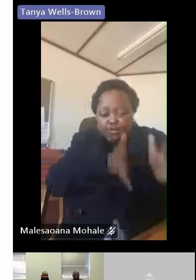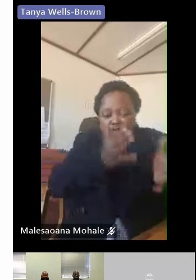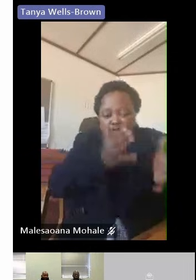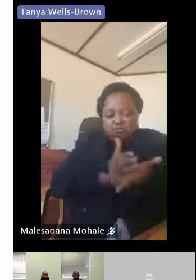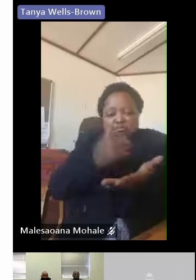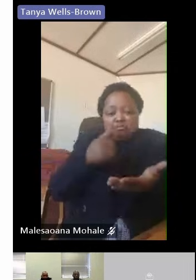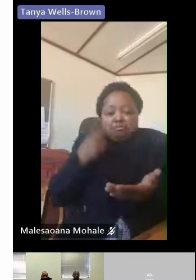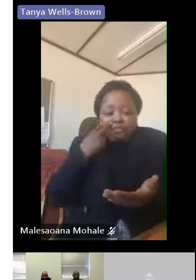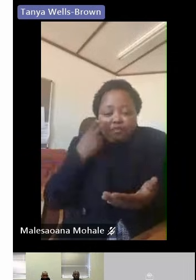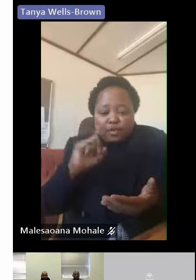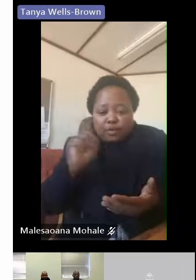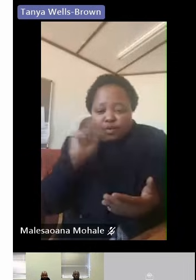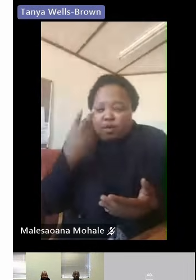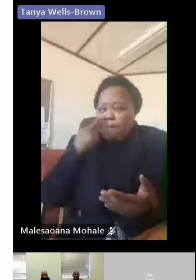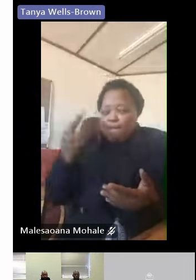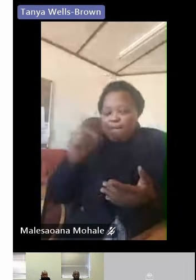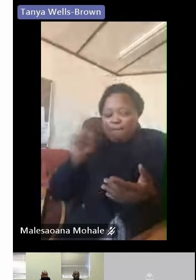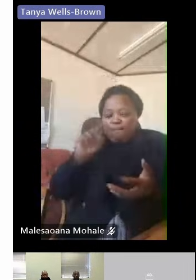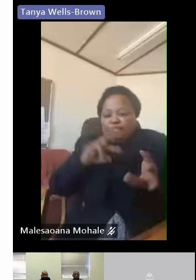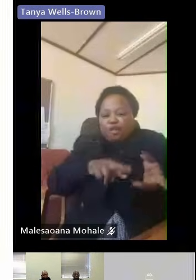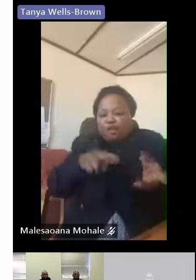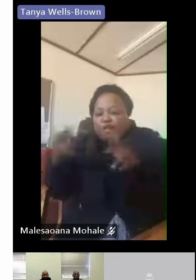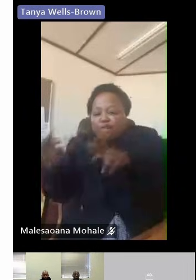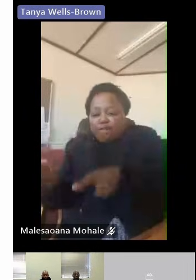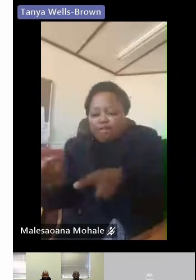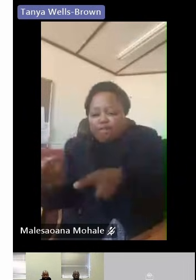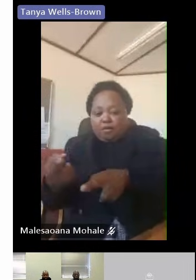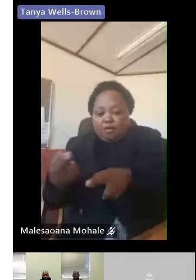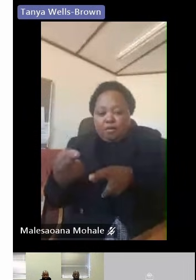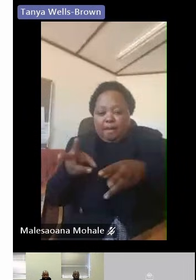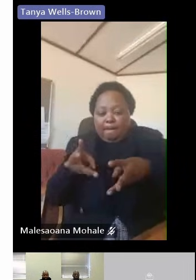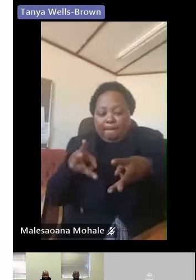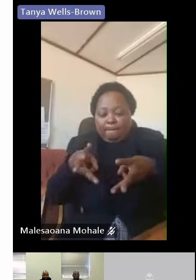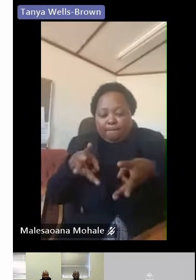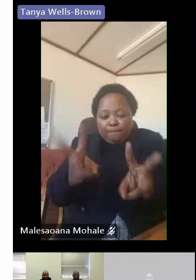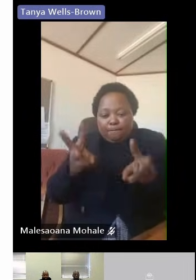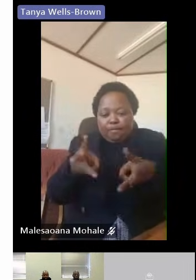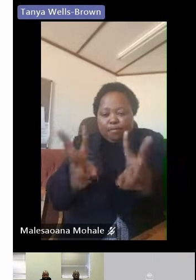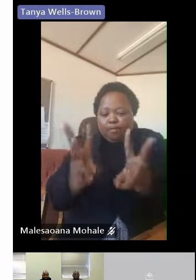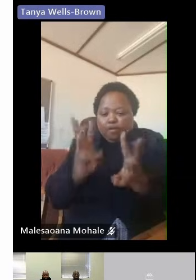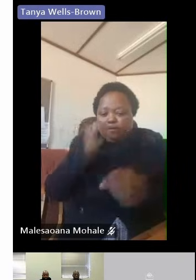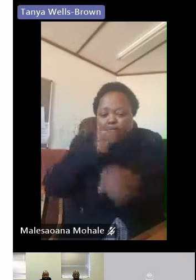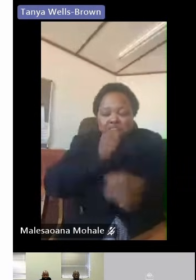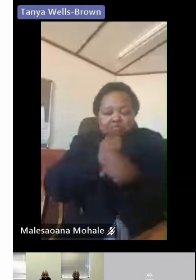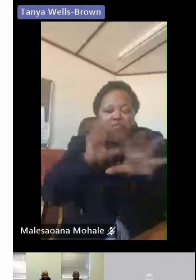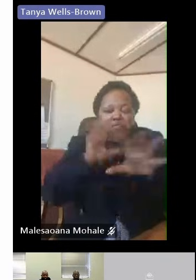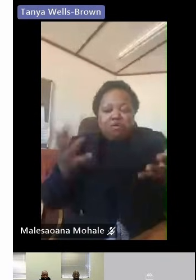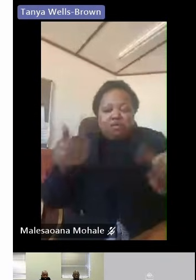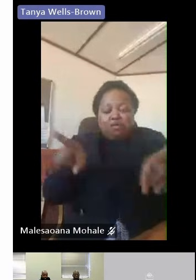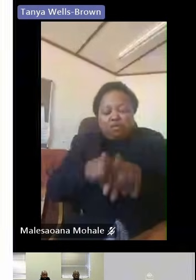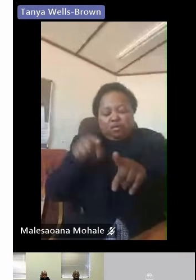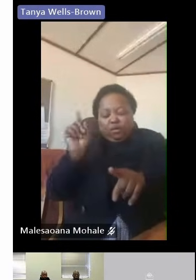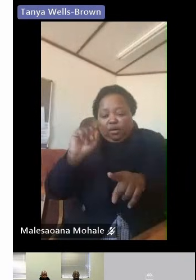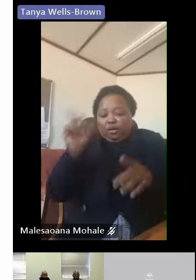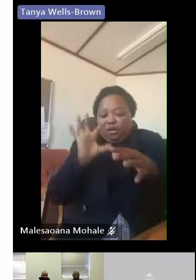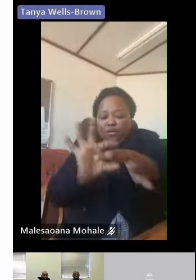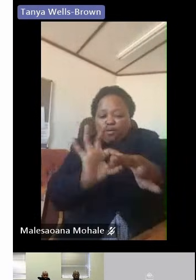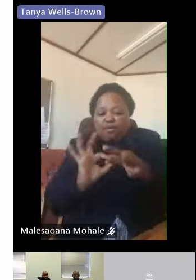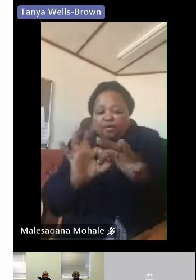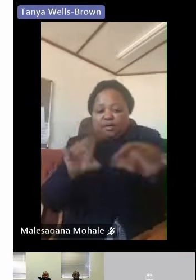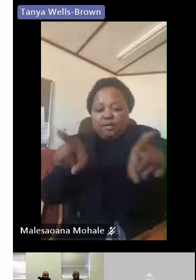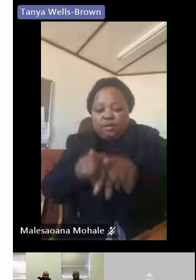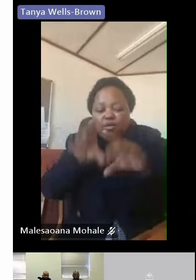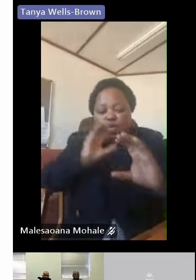the referral pathways worked or didn't work, and how the coordination and communication actually